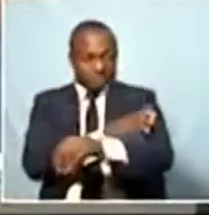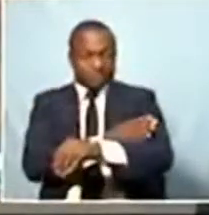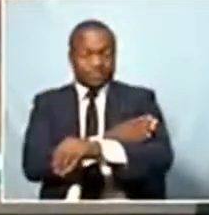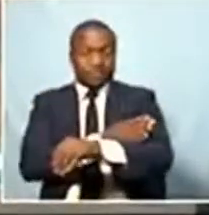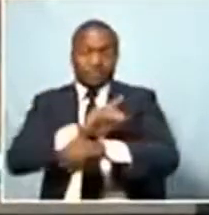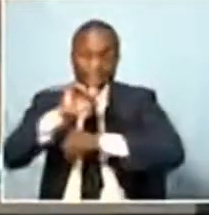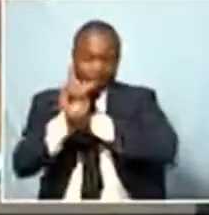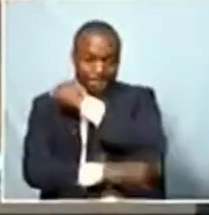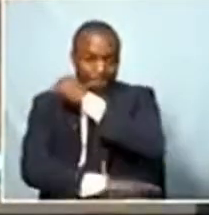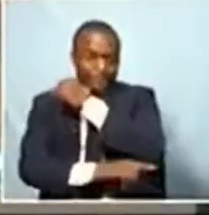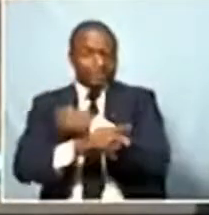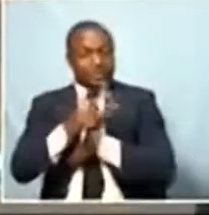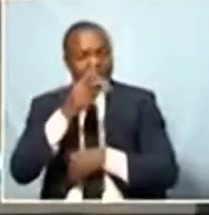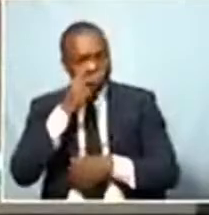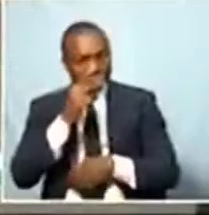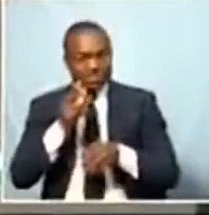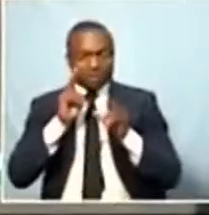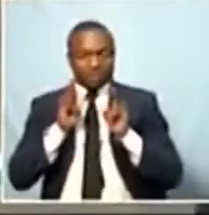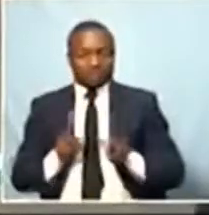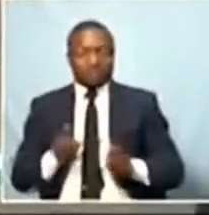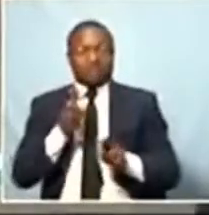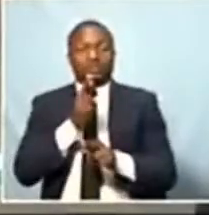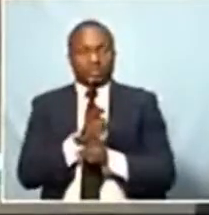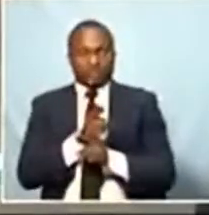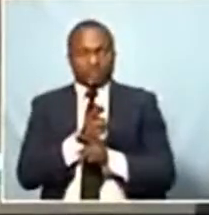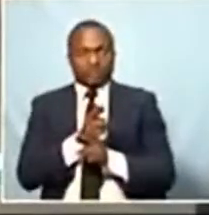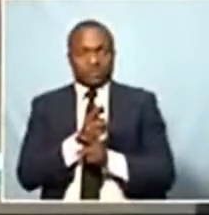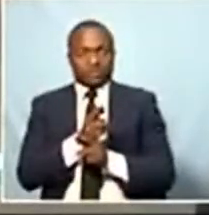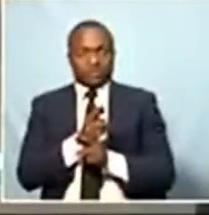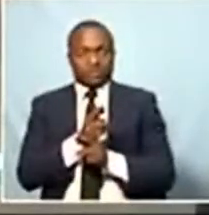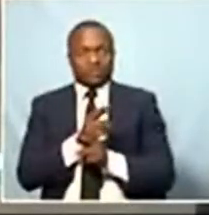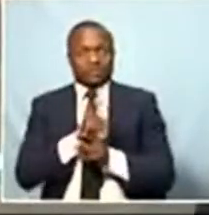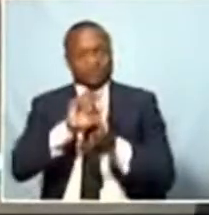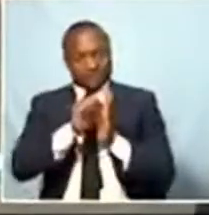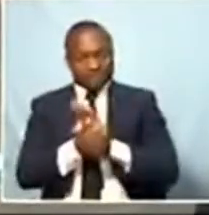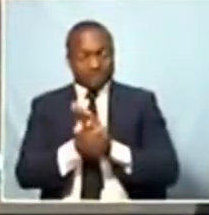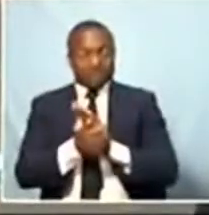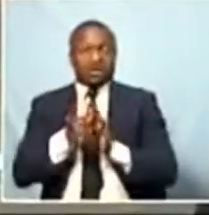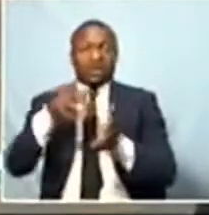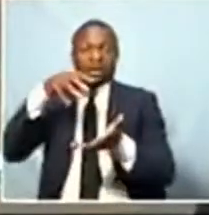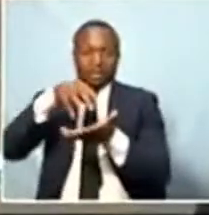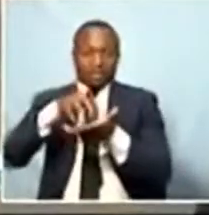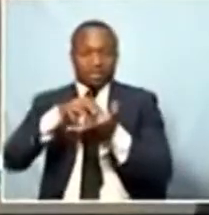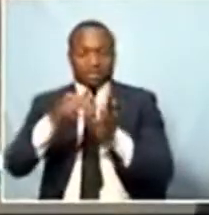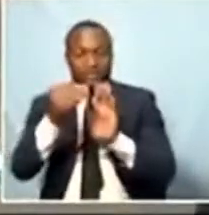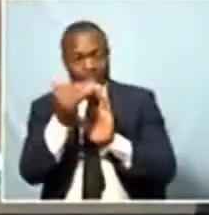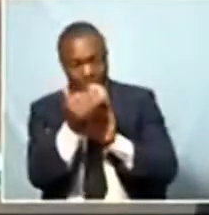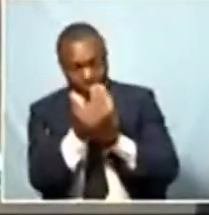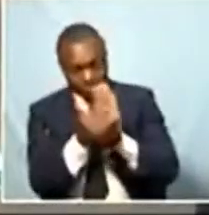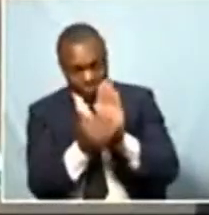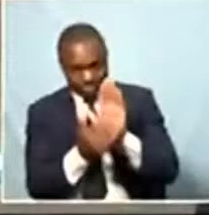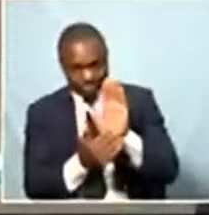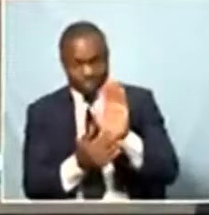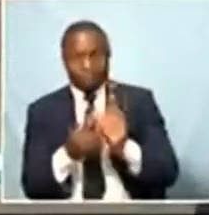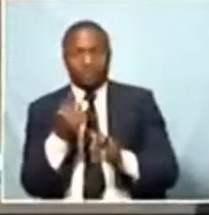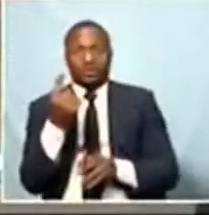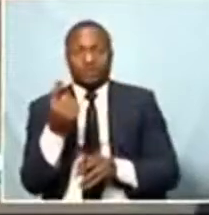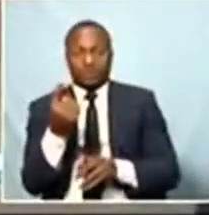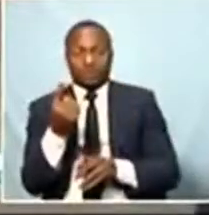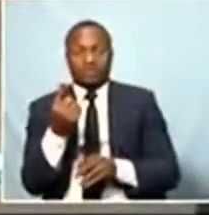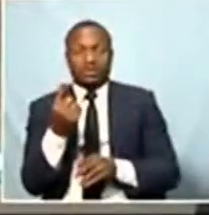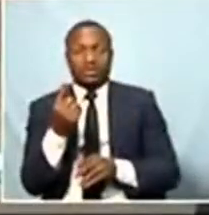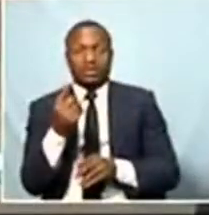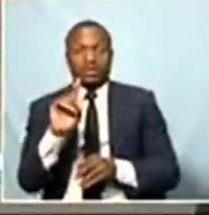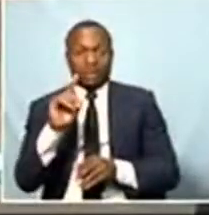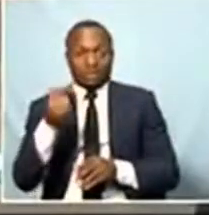prosecute? When you look at the Human Rights Commission Act, the new act, there are offenses created under that act. One of them is what DG spoke to,